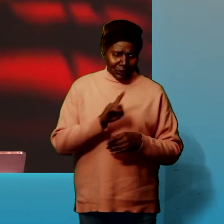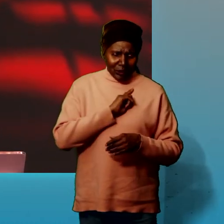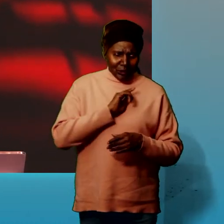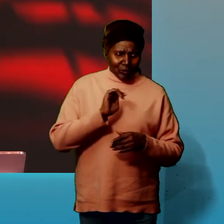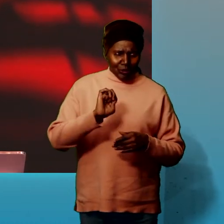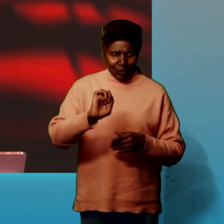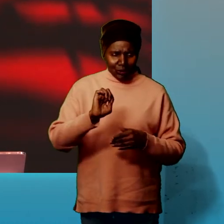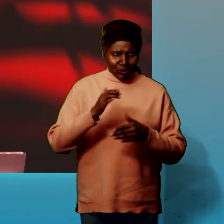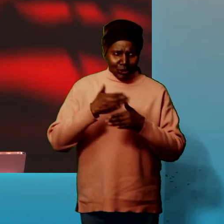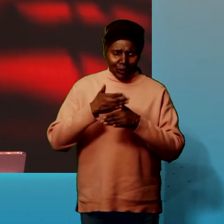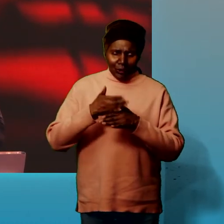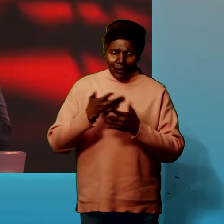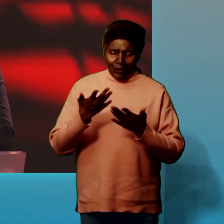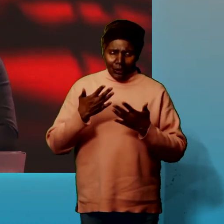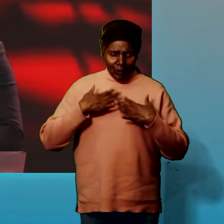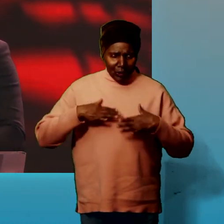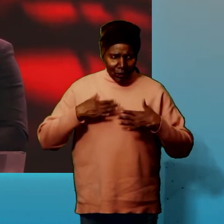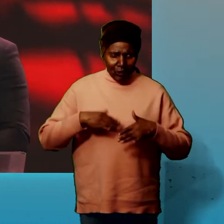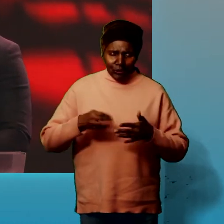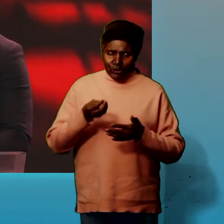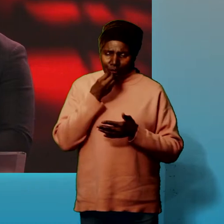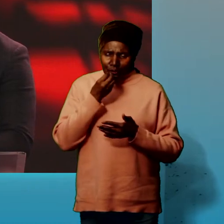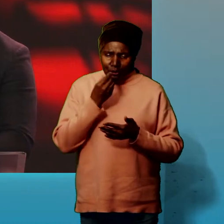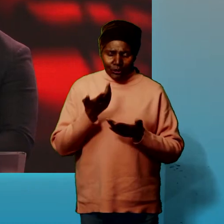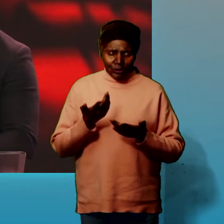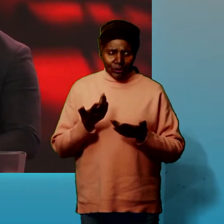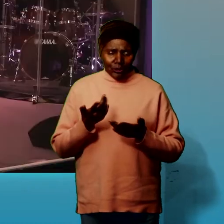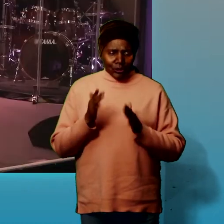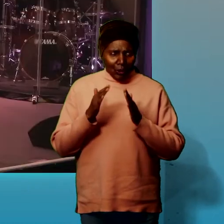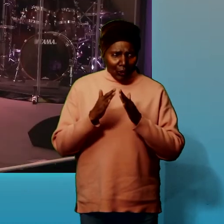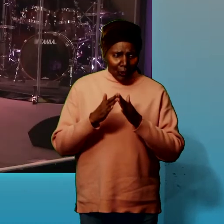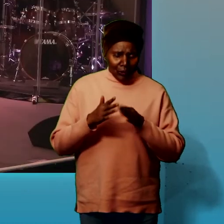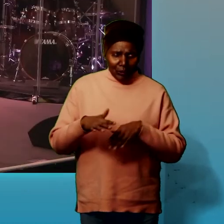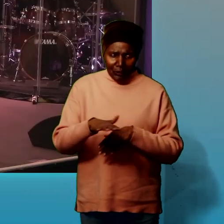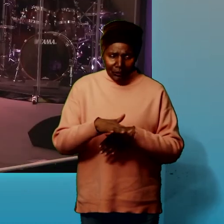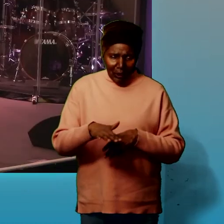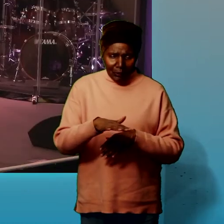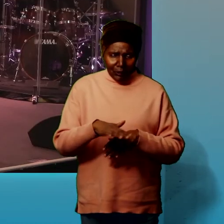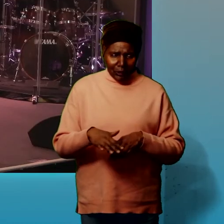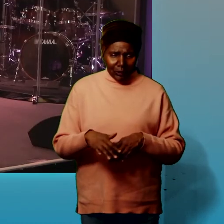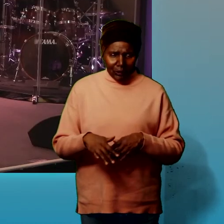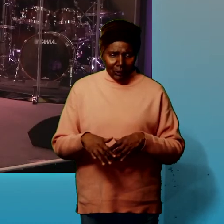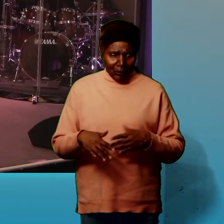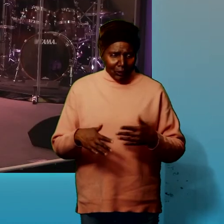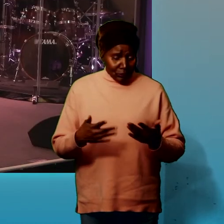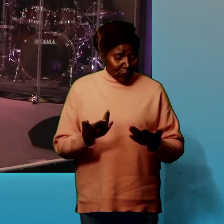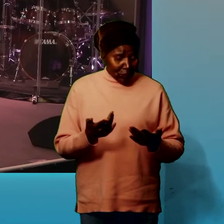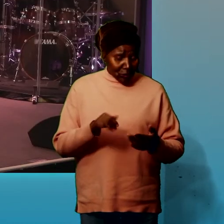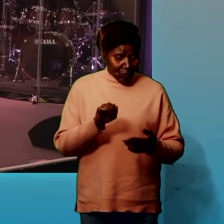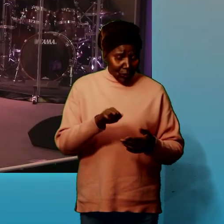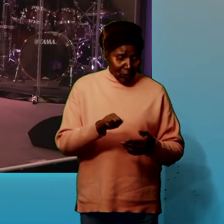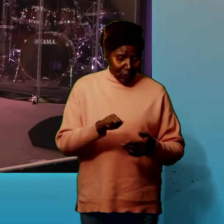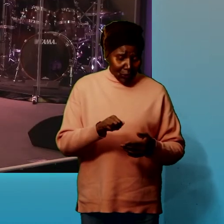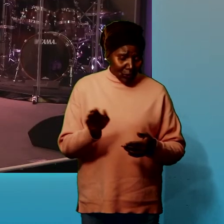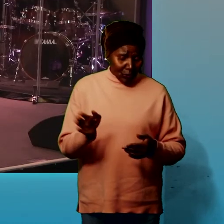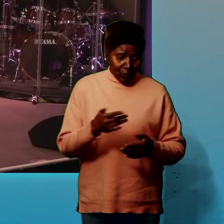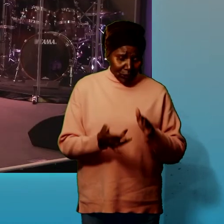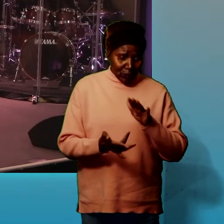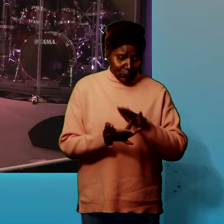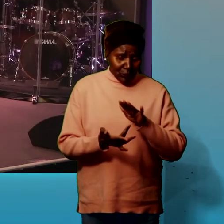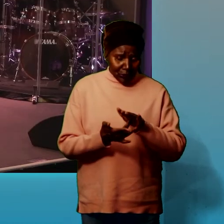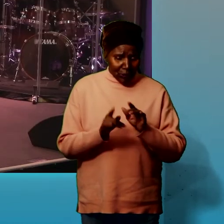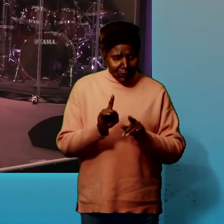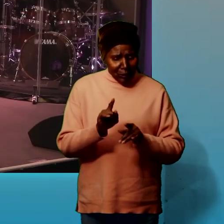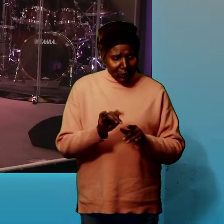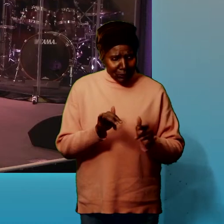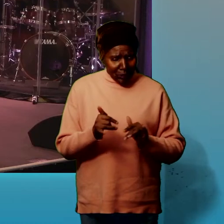the food that's in your fridge, your home, your family, although these things are important. But